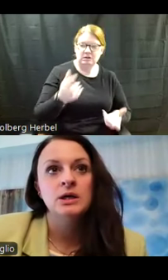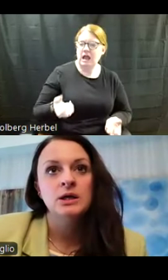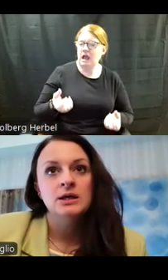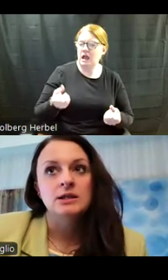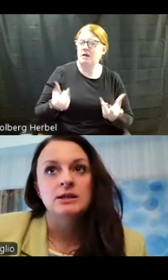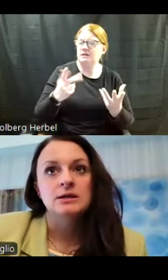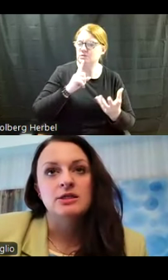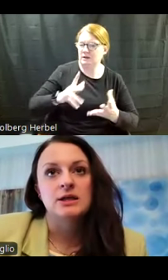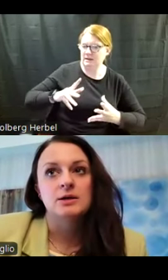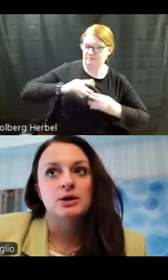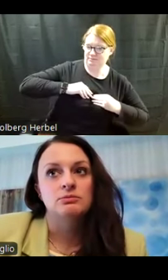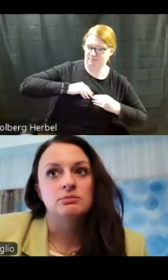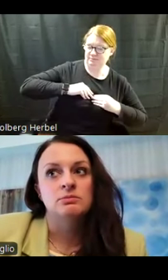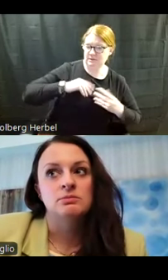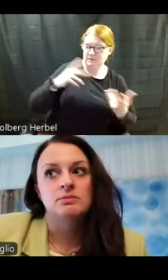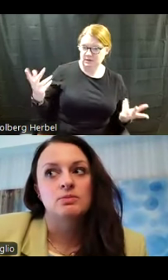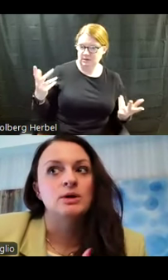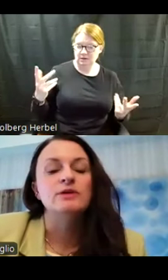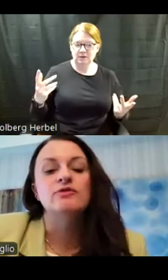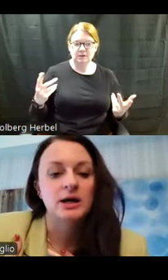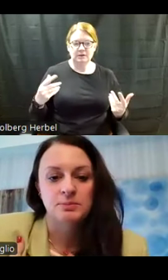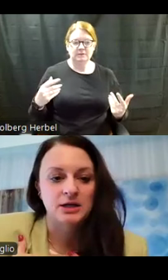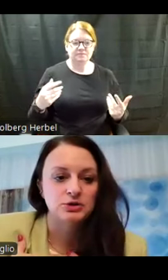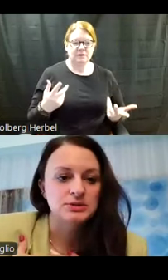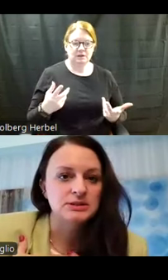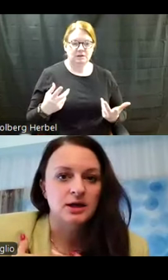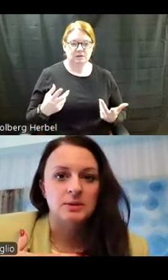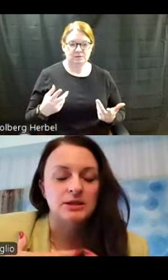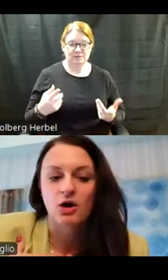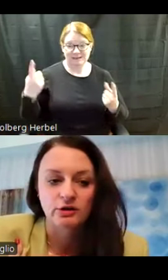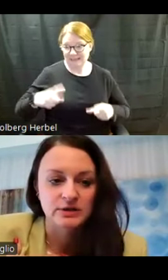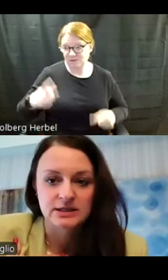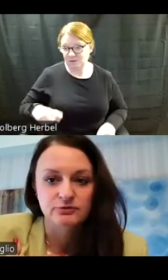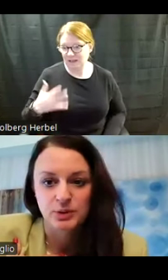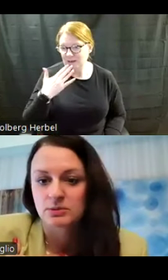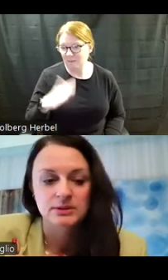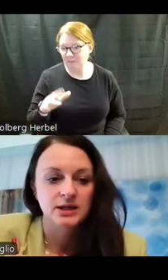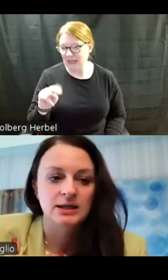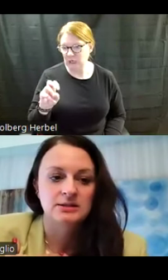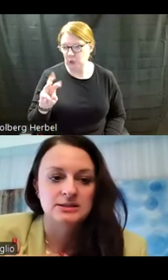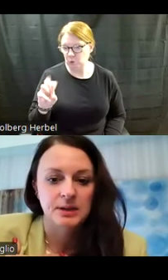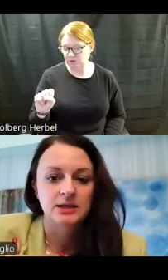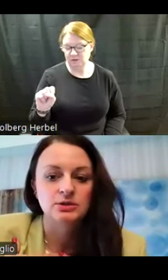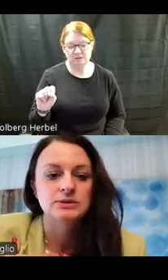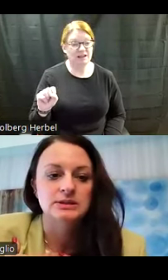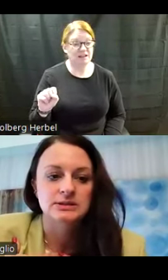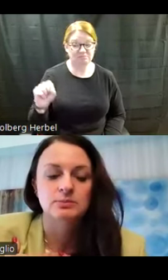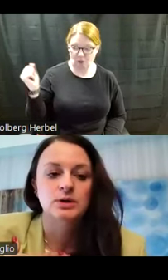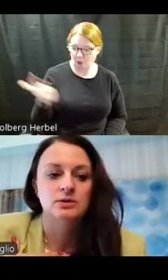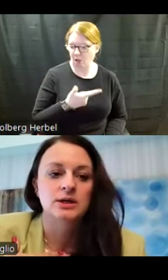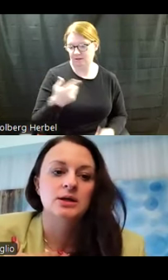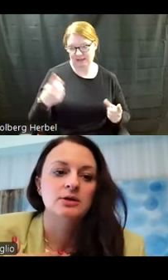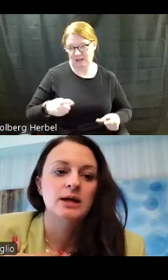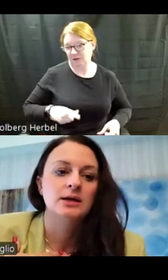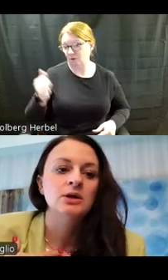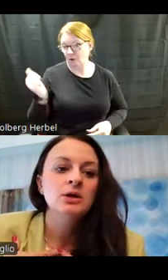helpful to think about when we've gotten bad news. I think all of us have probably gotten some bad news at some point